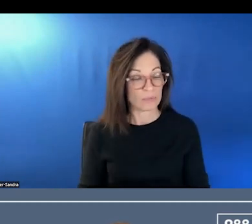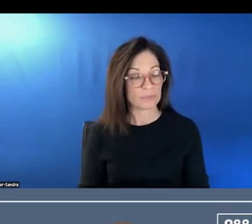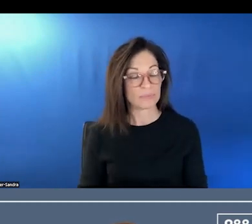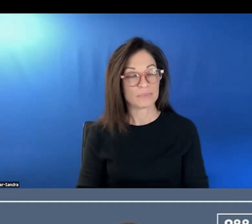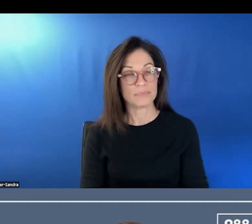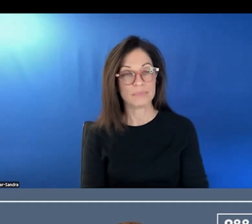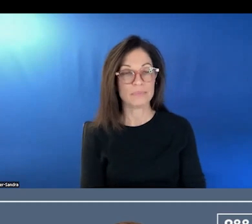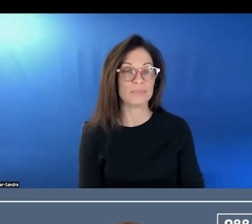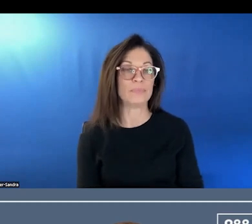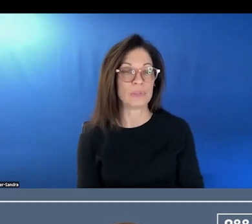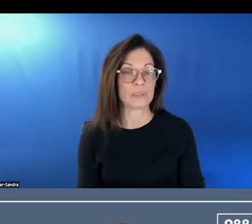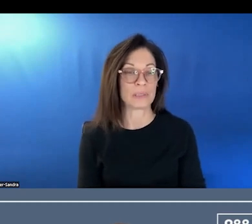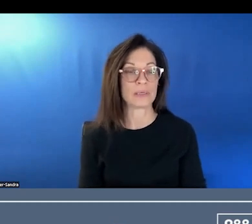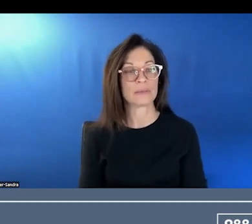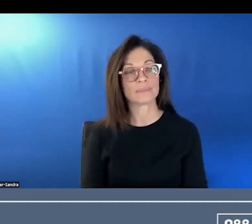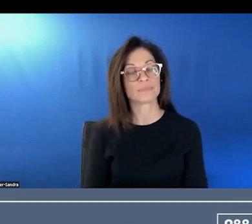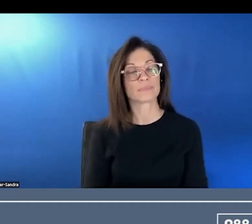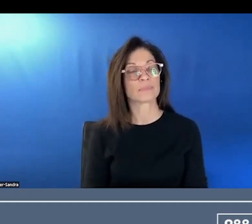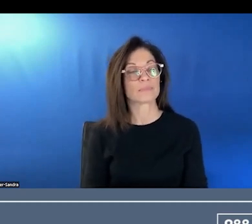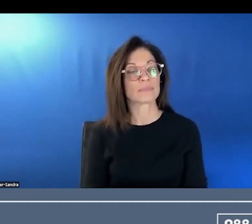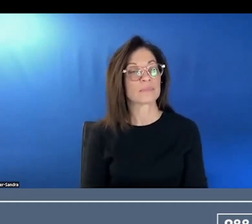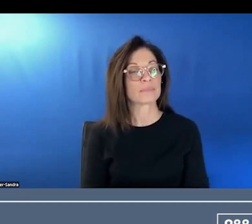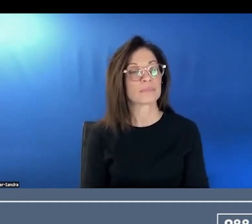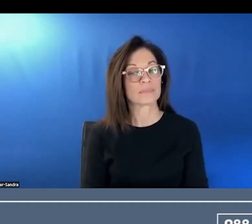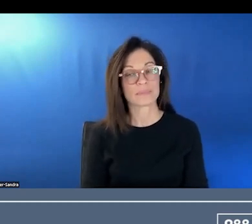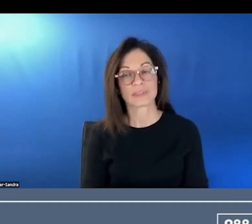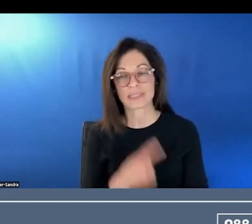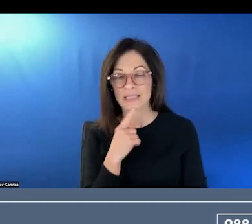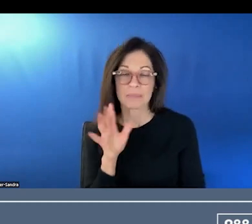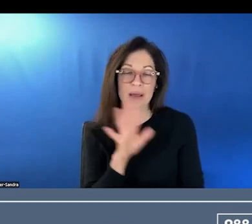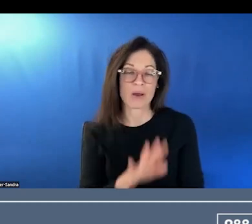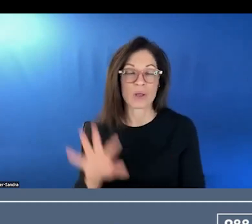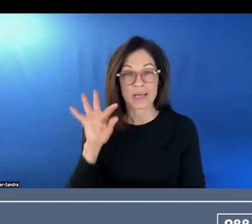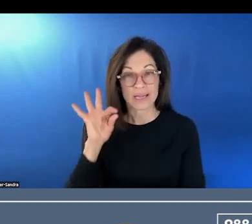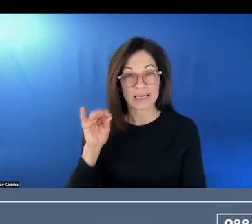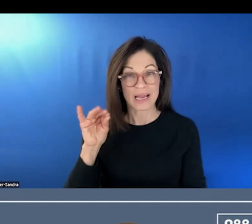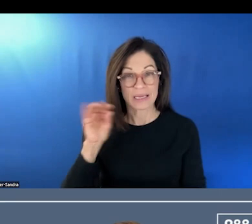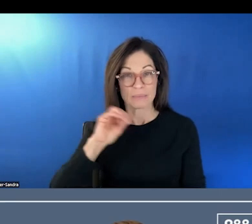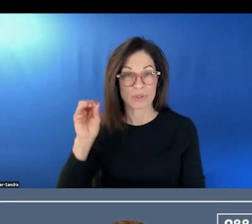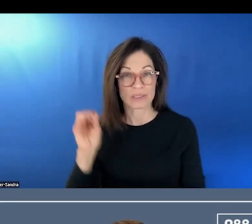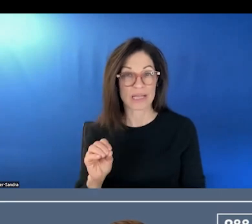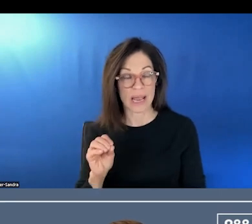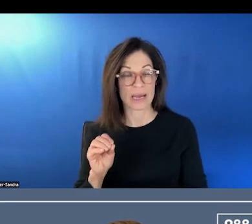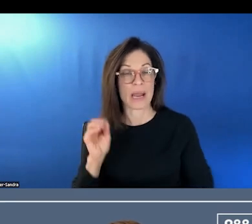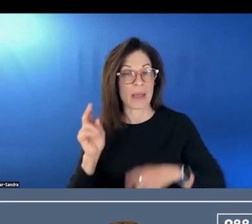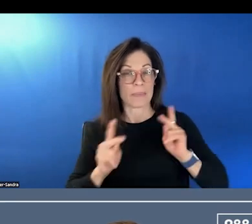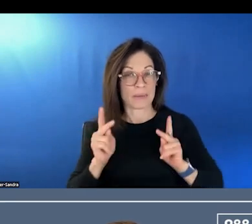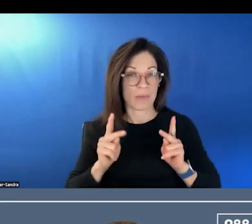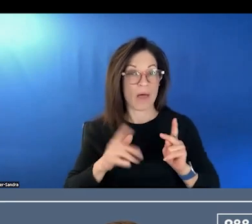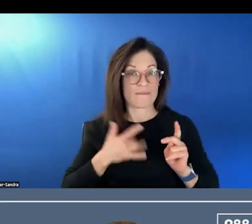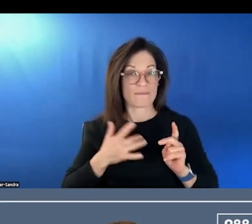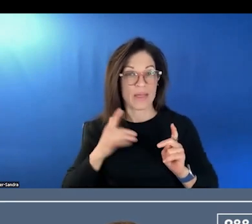which basically says that about 90% felt like follow-up calls